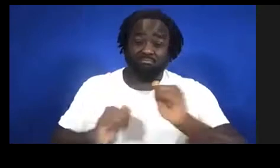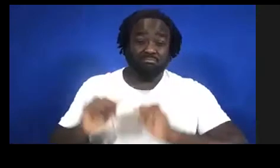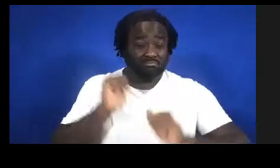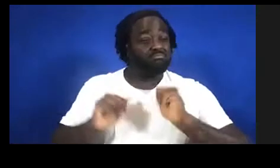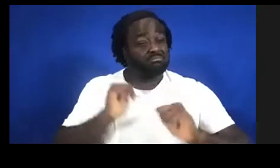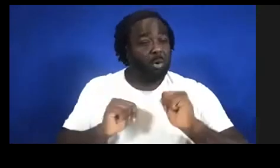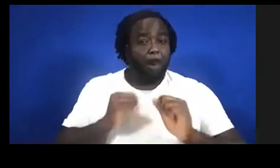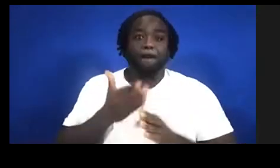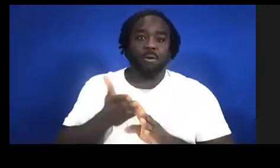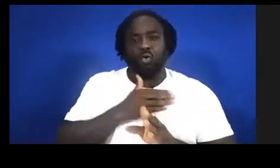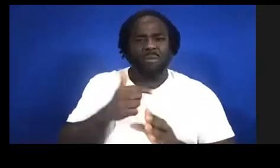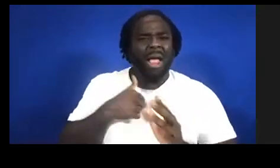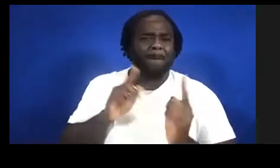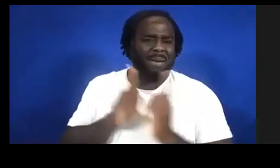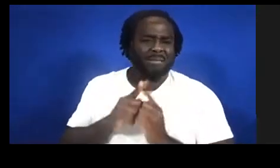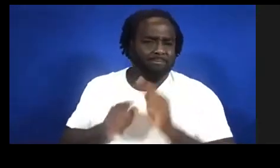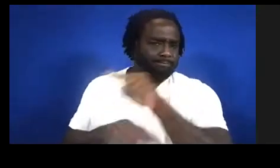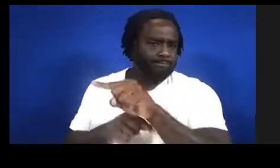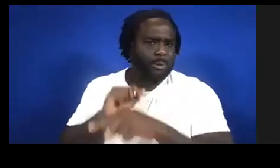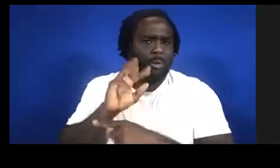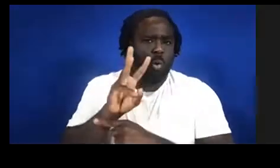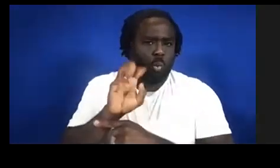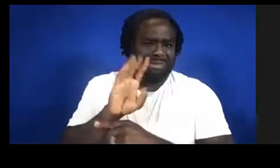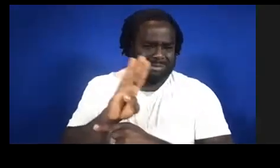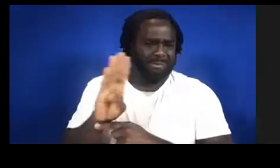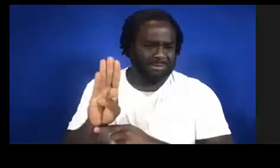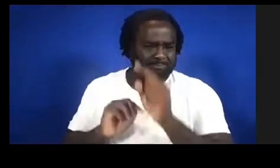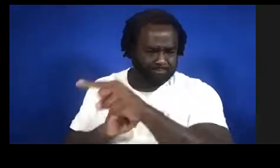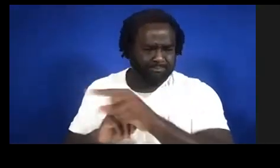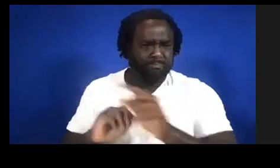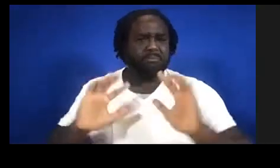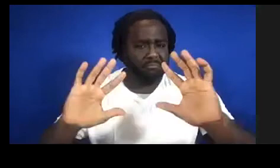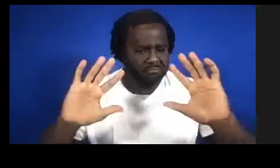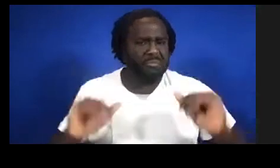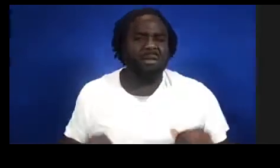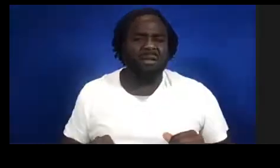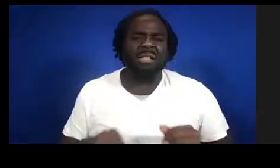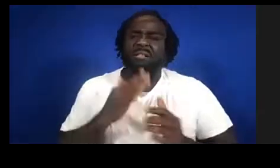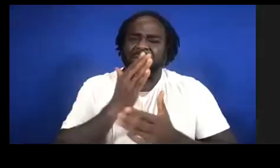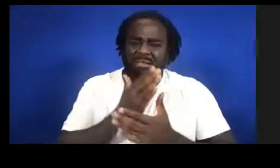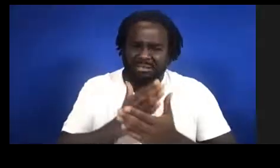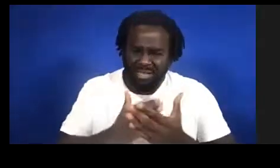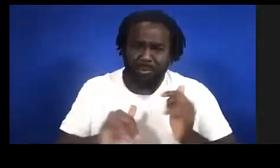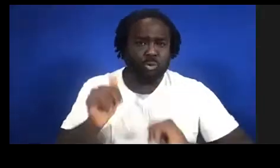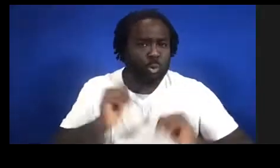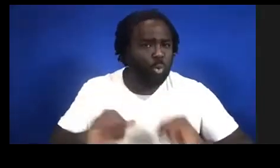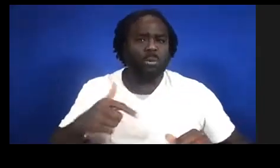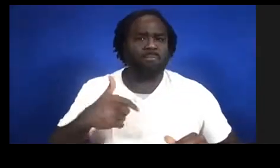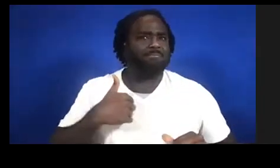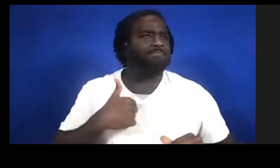example, right? So, you know, I've been on the road for a minute. and this is all before I met